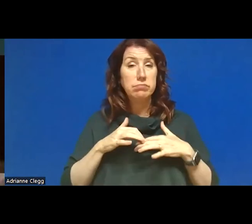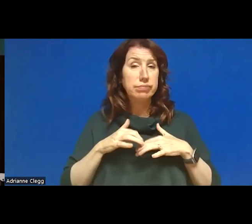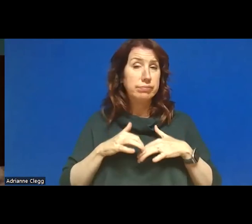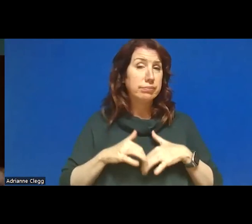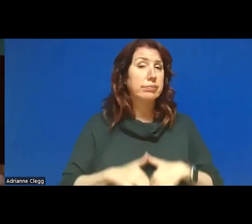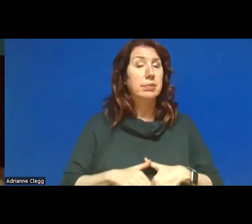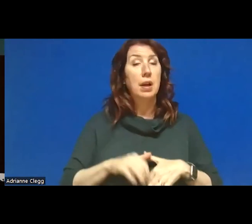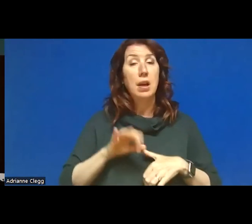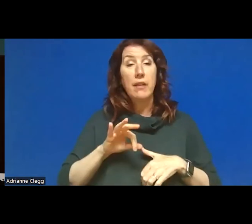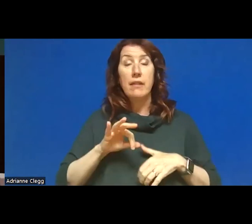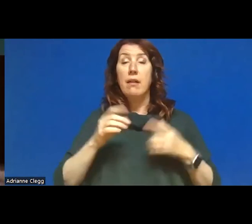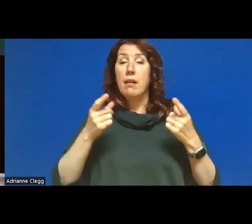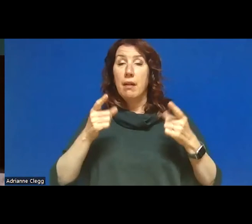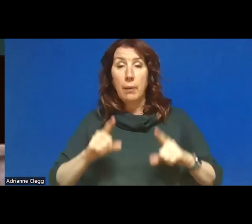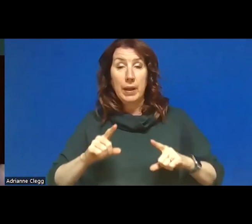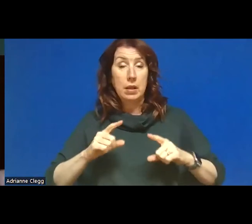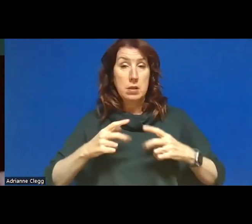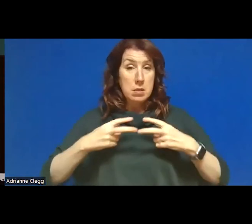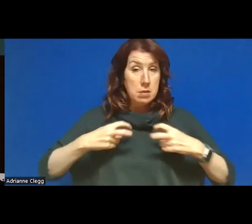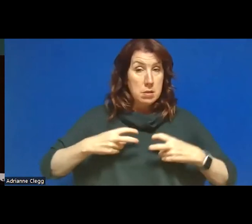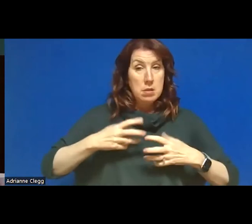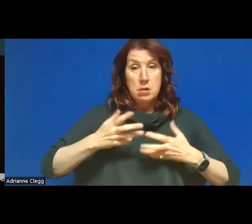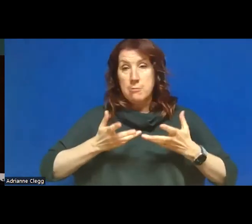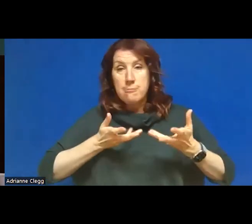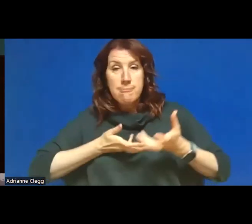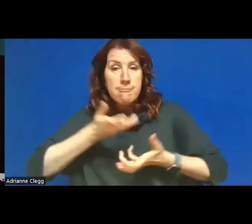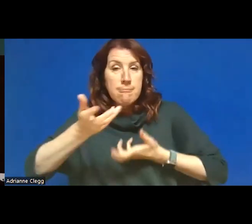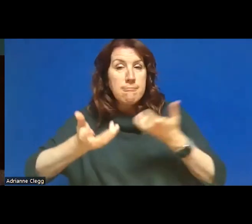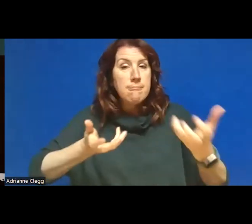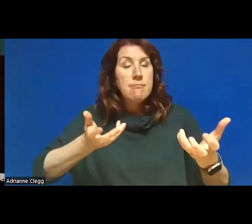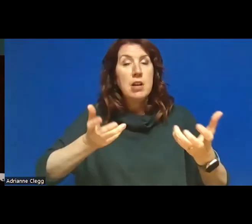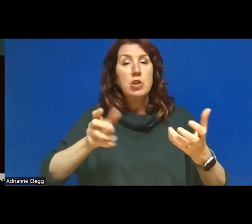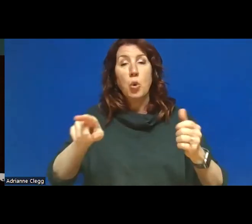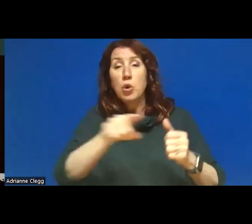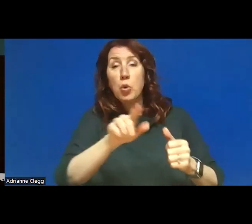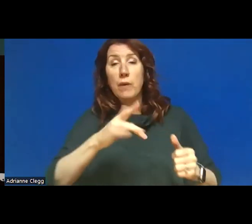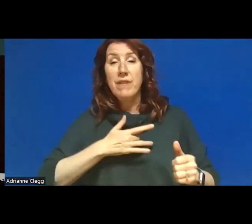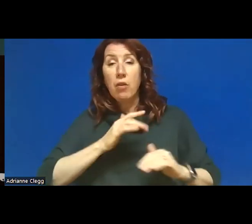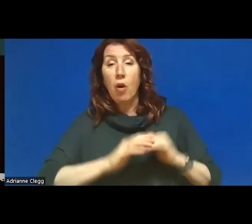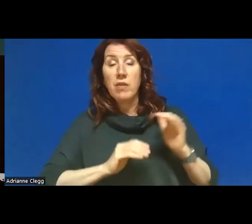yourself apart so that other people feel more comfortable, you are no longer